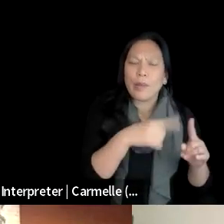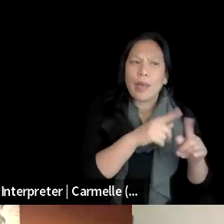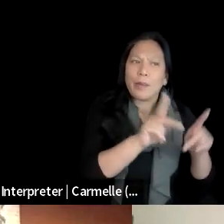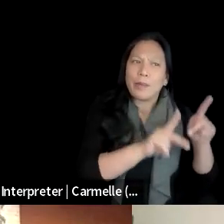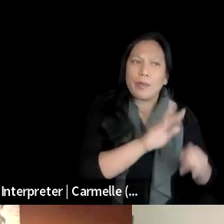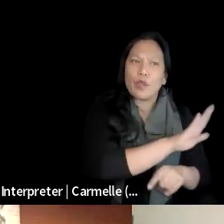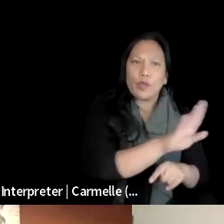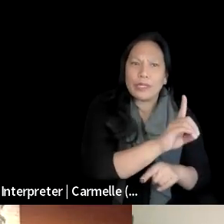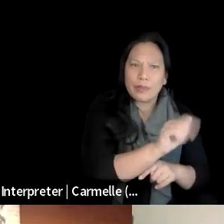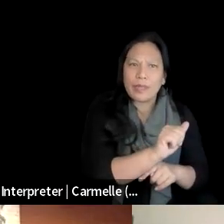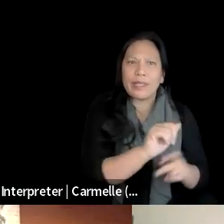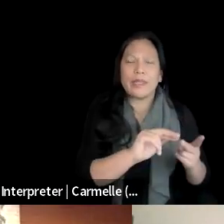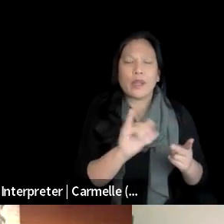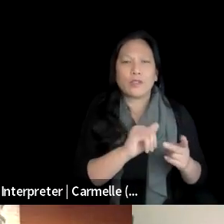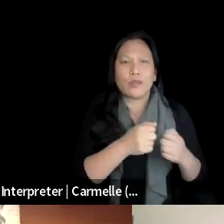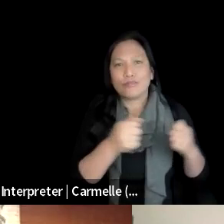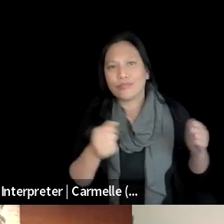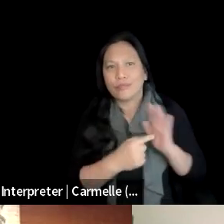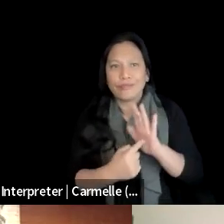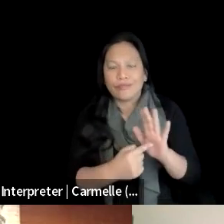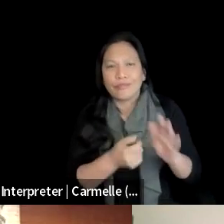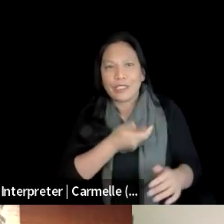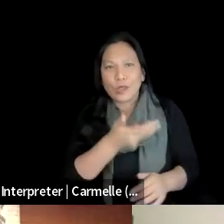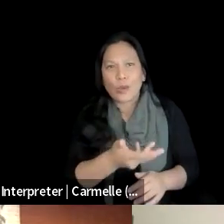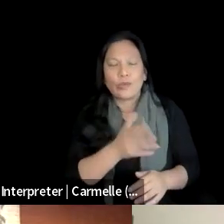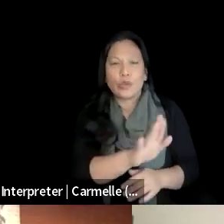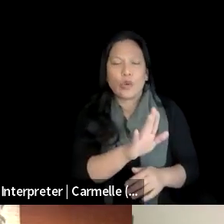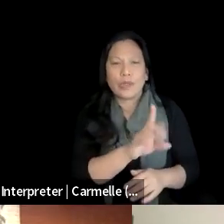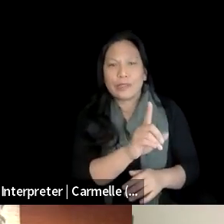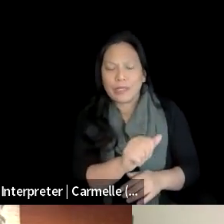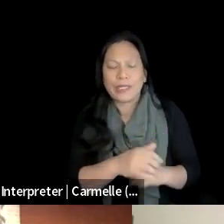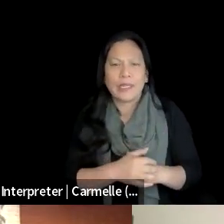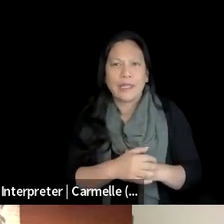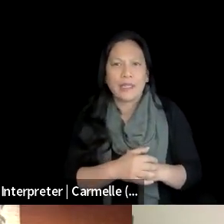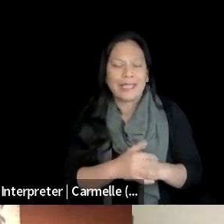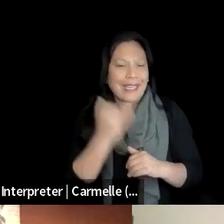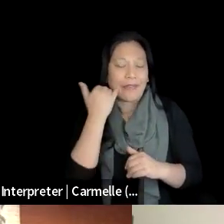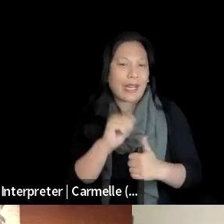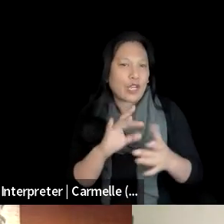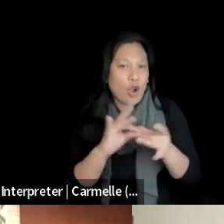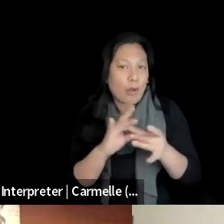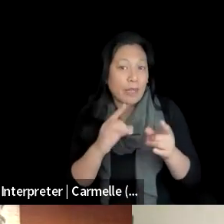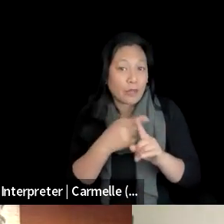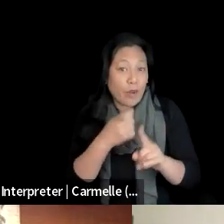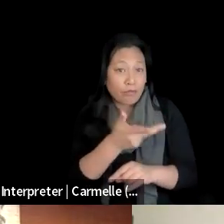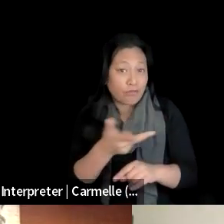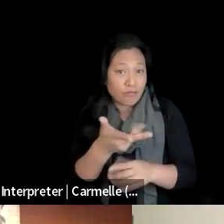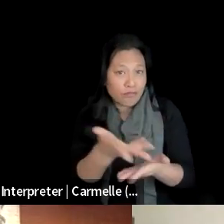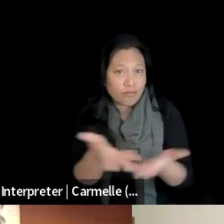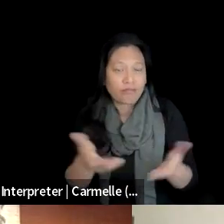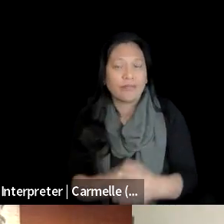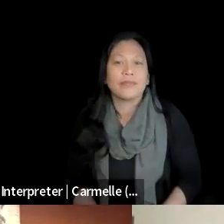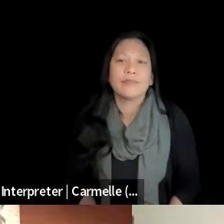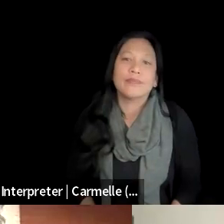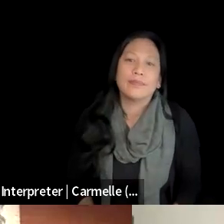those one-on-ones. But if you have anything to say about how you work with other actors around access needs, I want to hear from anyone who wants to speak to that.